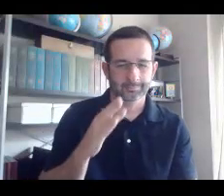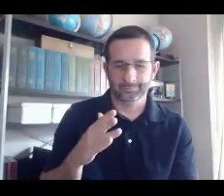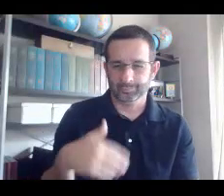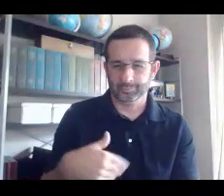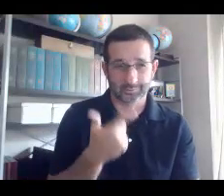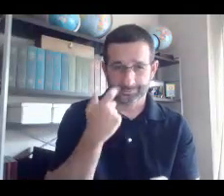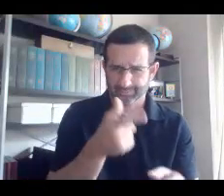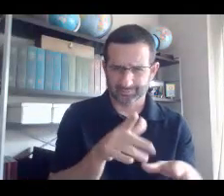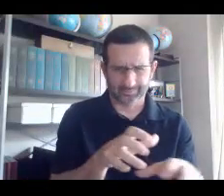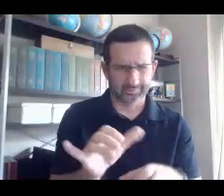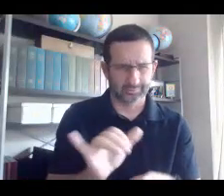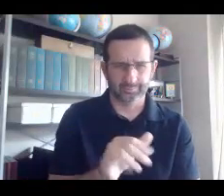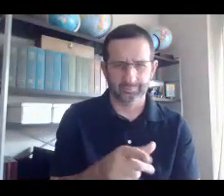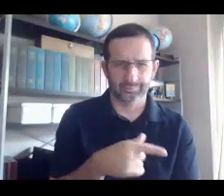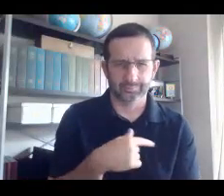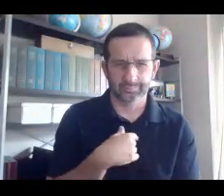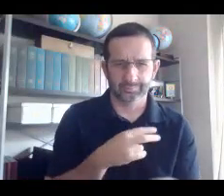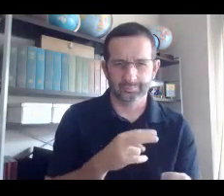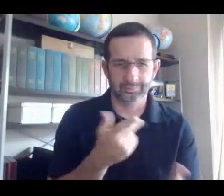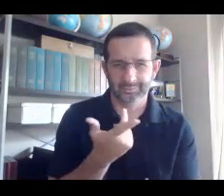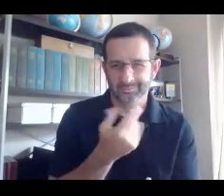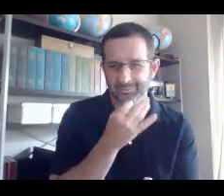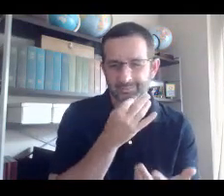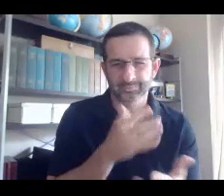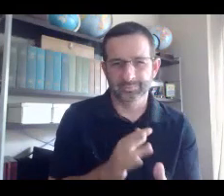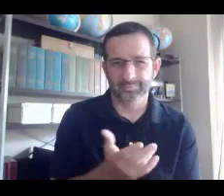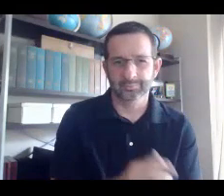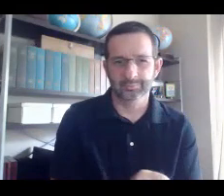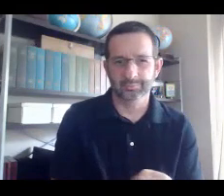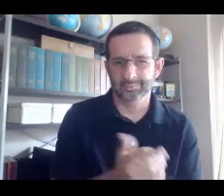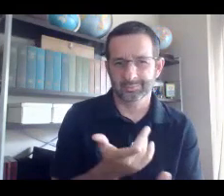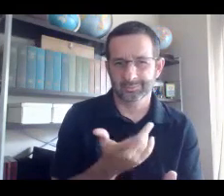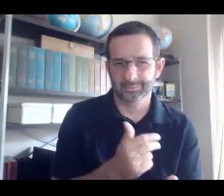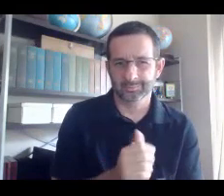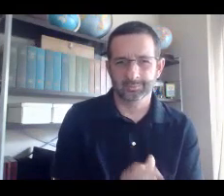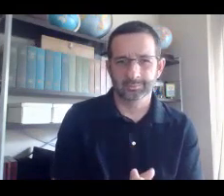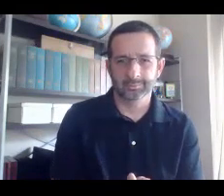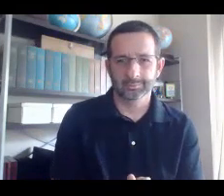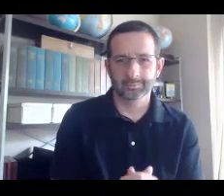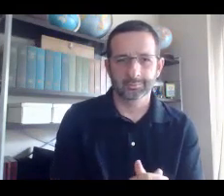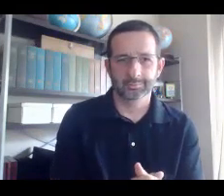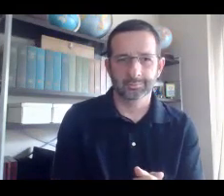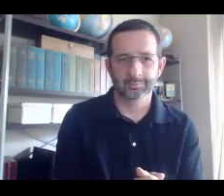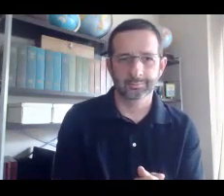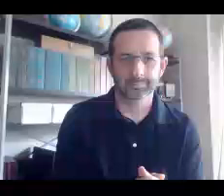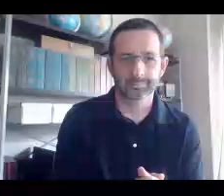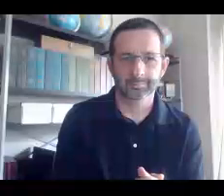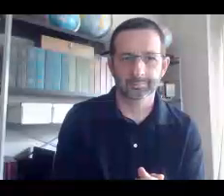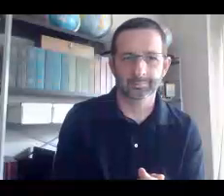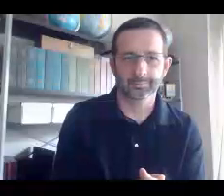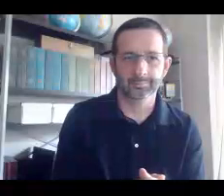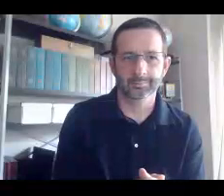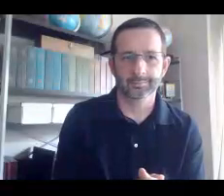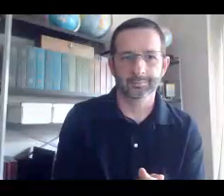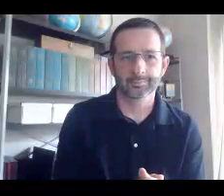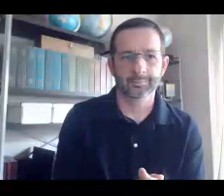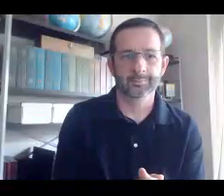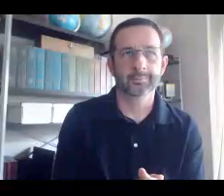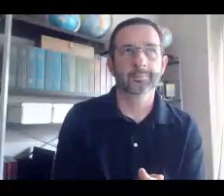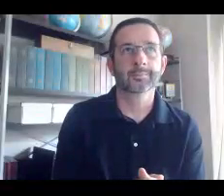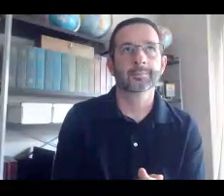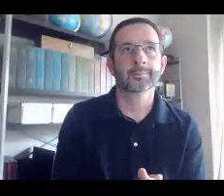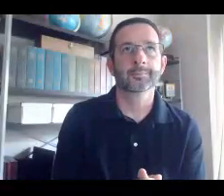Thank you, Matt. Hi, everyone. I manage communications and outreach for the loan repayment programs. And